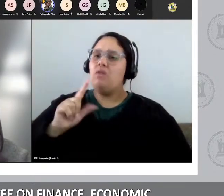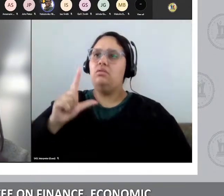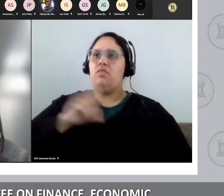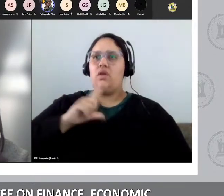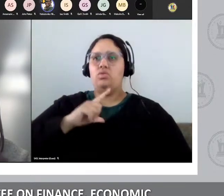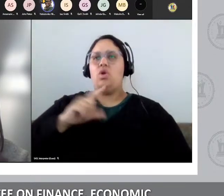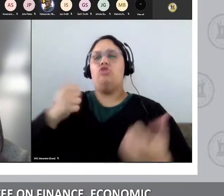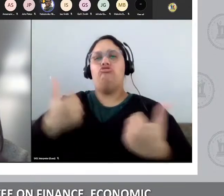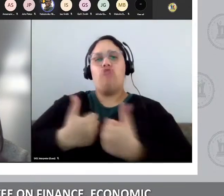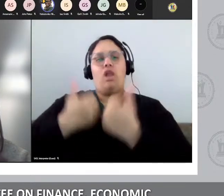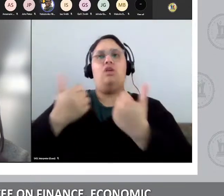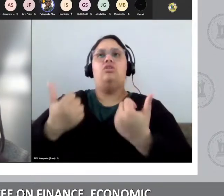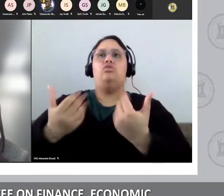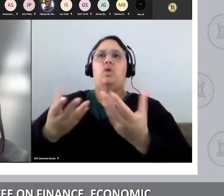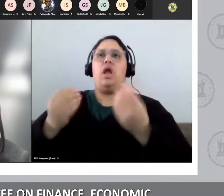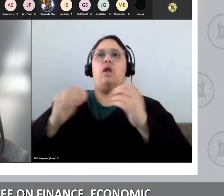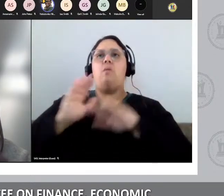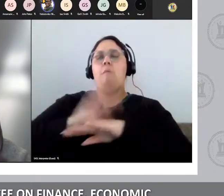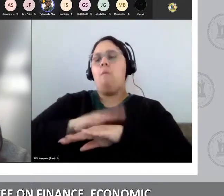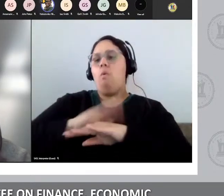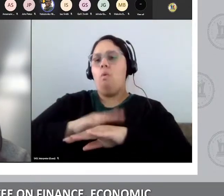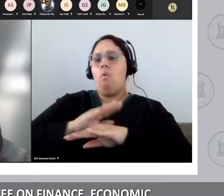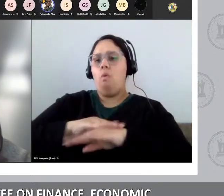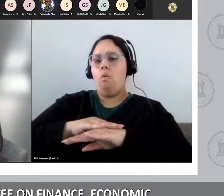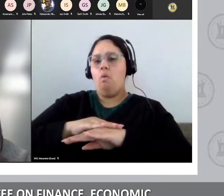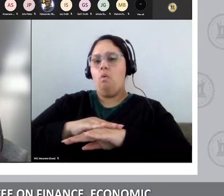getting, you know, more